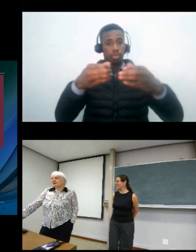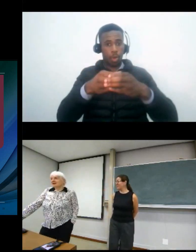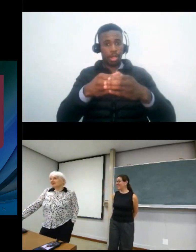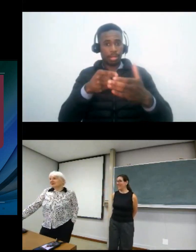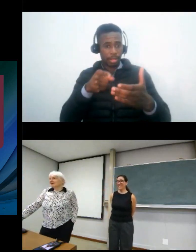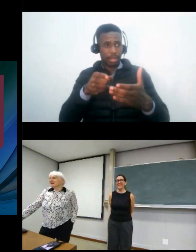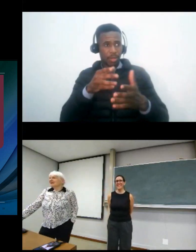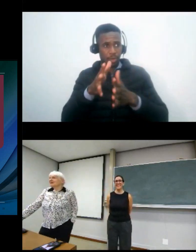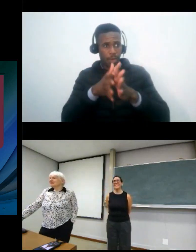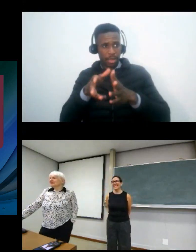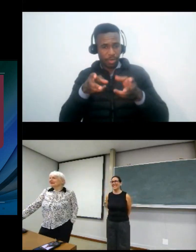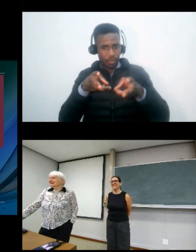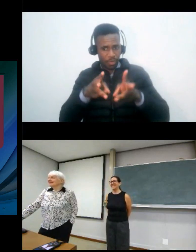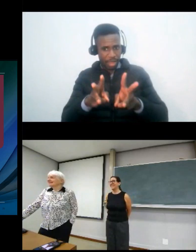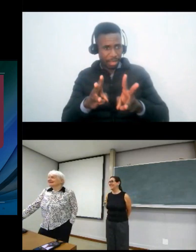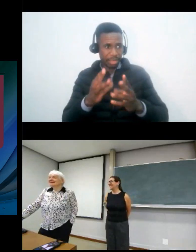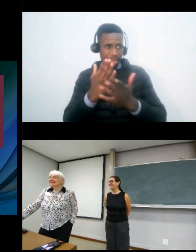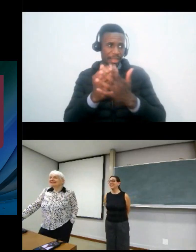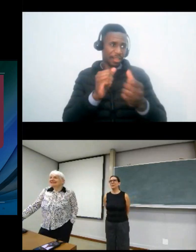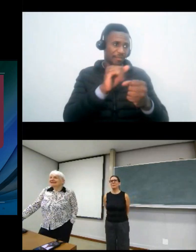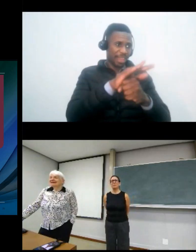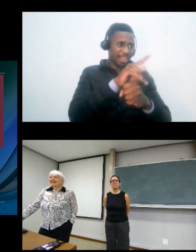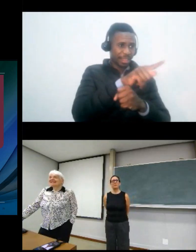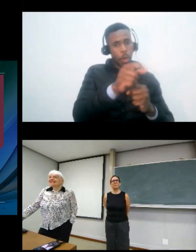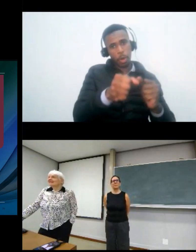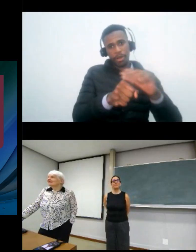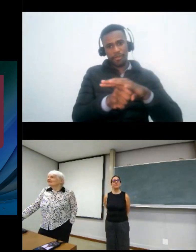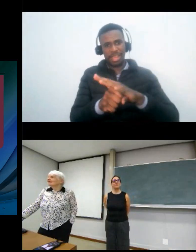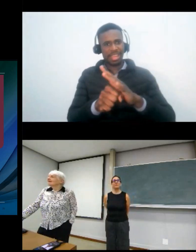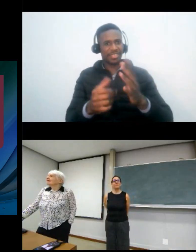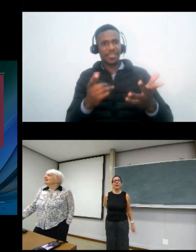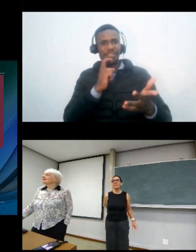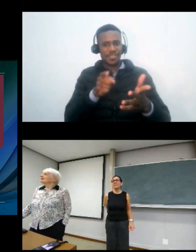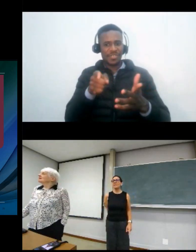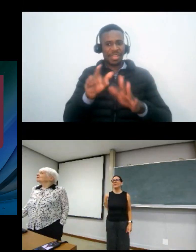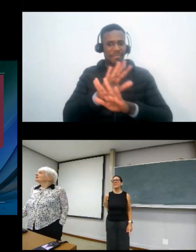make note. Absolutely, absolutely.